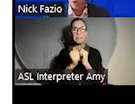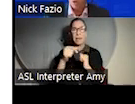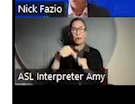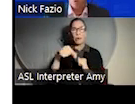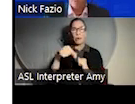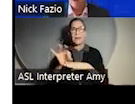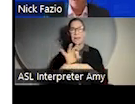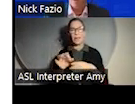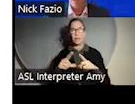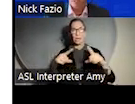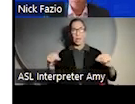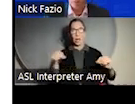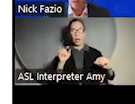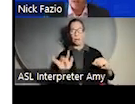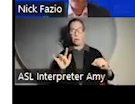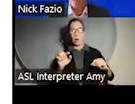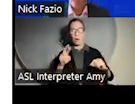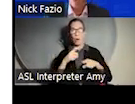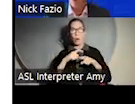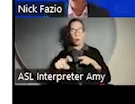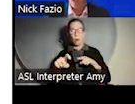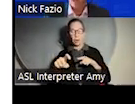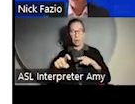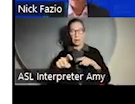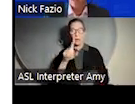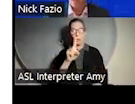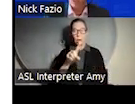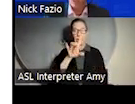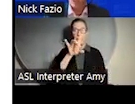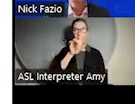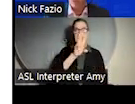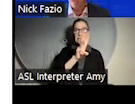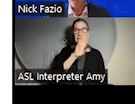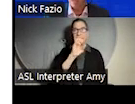toolbar or by calling our tech support line at